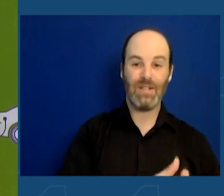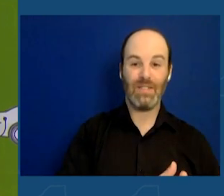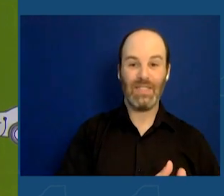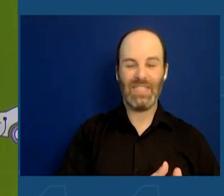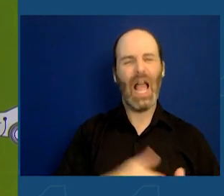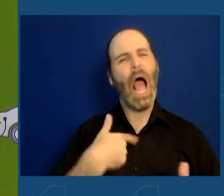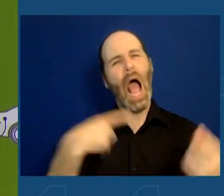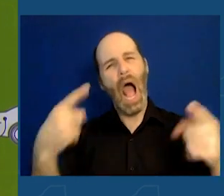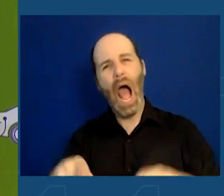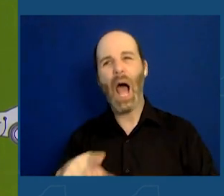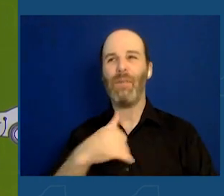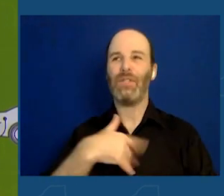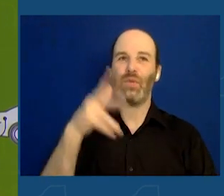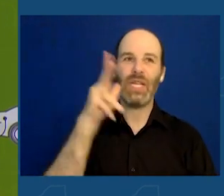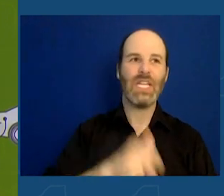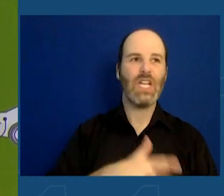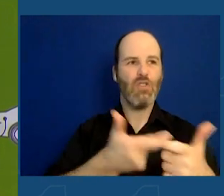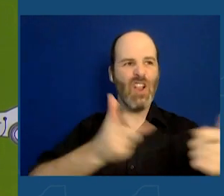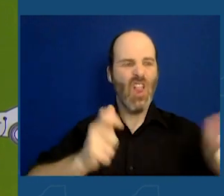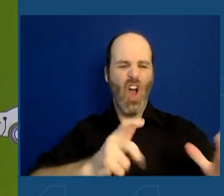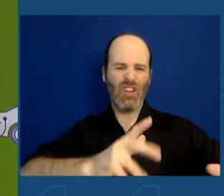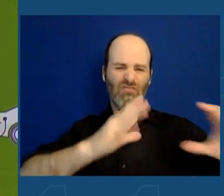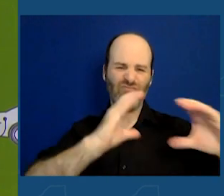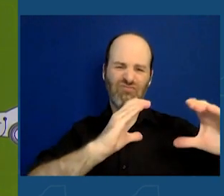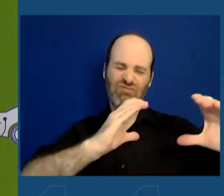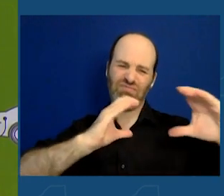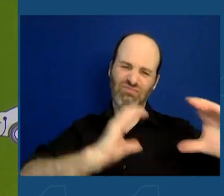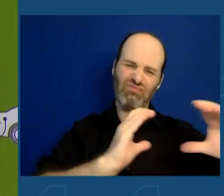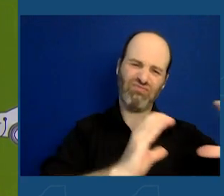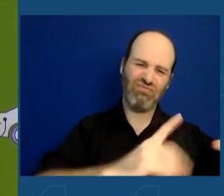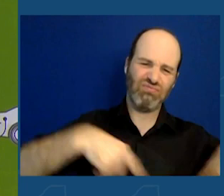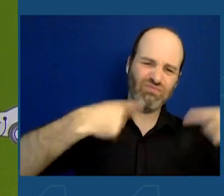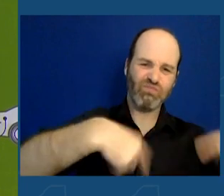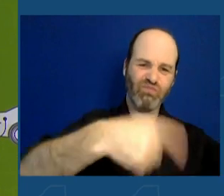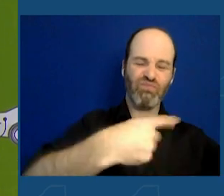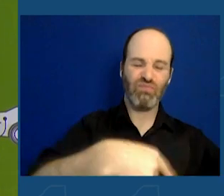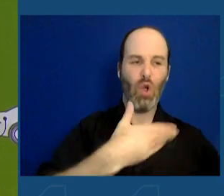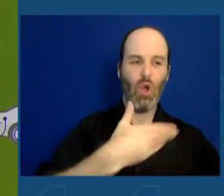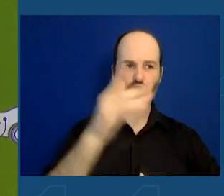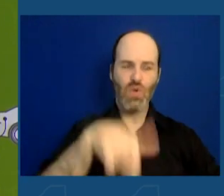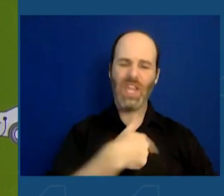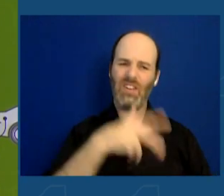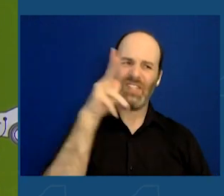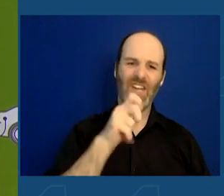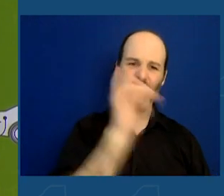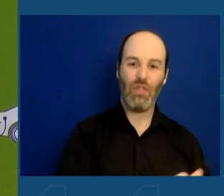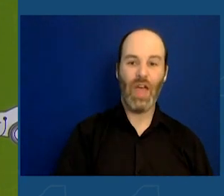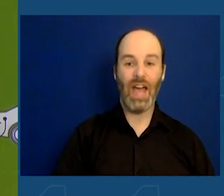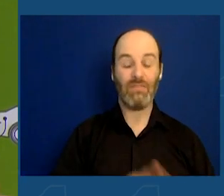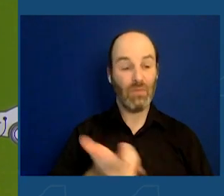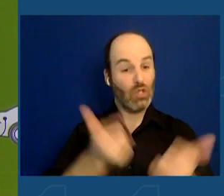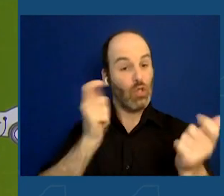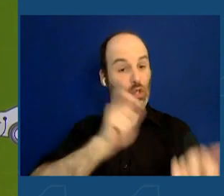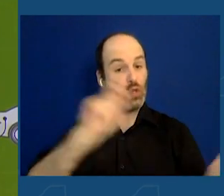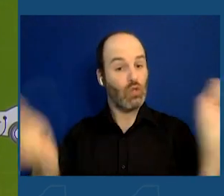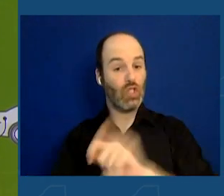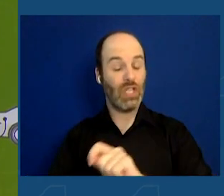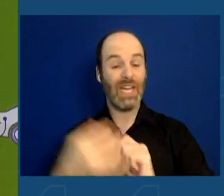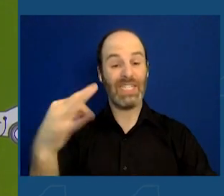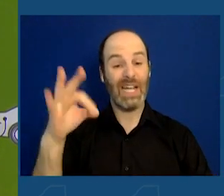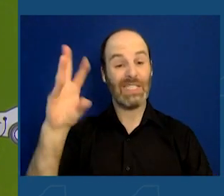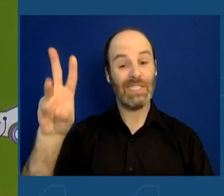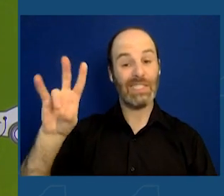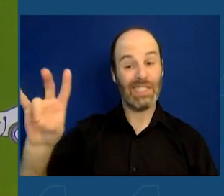and trucks come through this neighborhood all the time. So there's been a huge change. And in 1967, this market that was in this